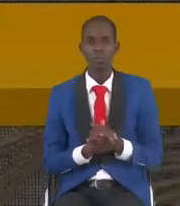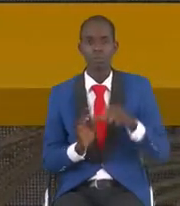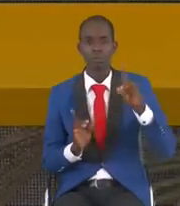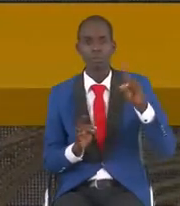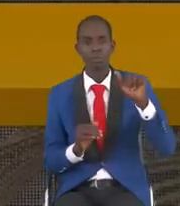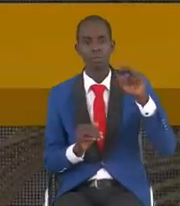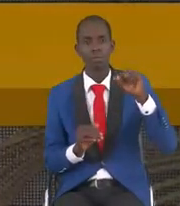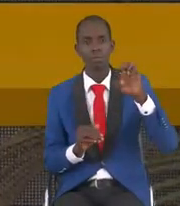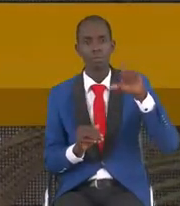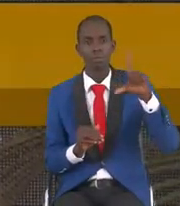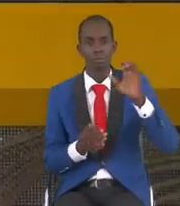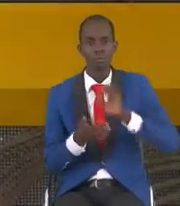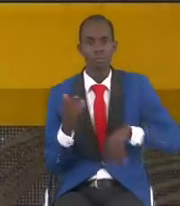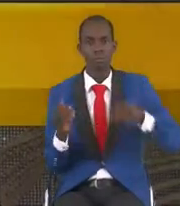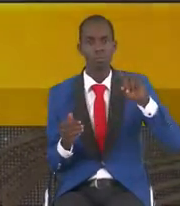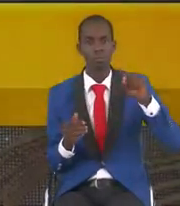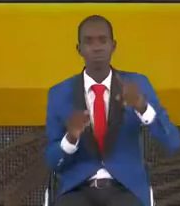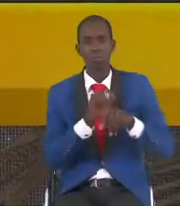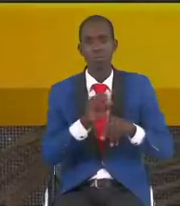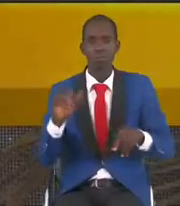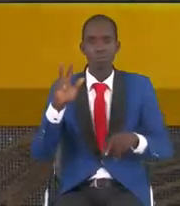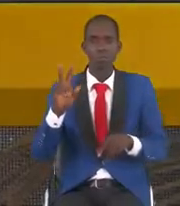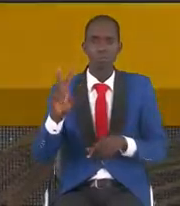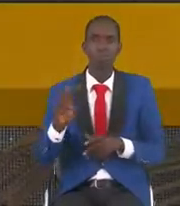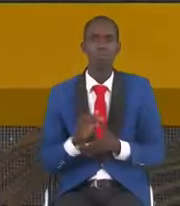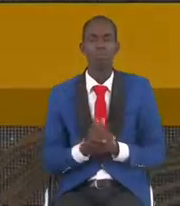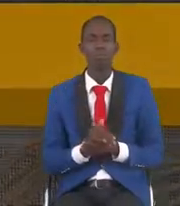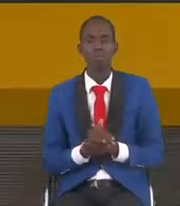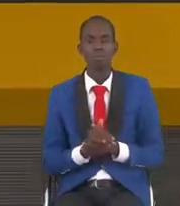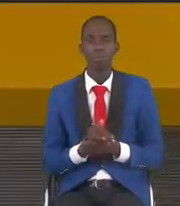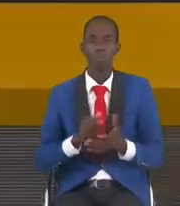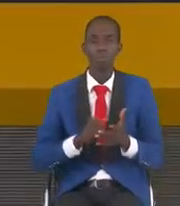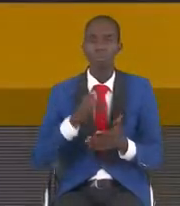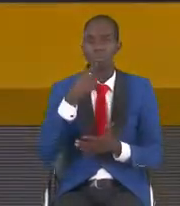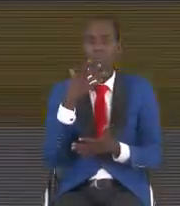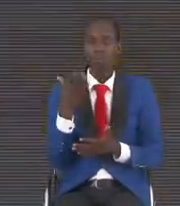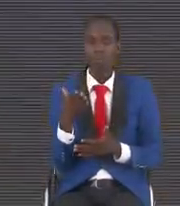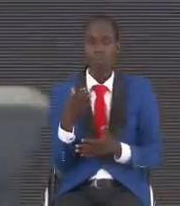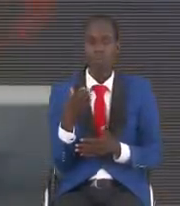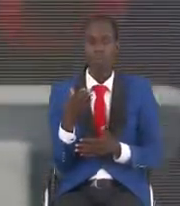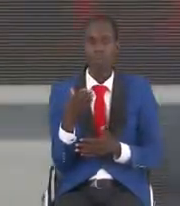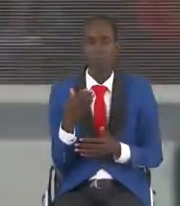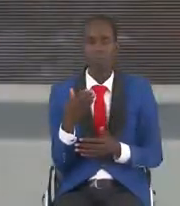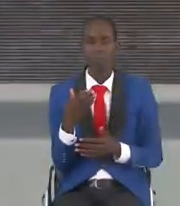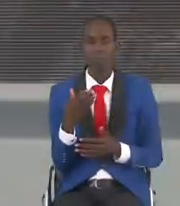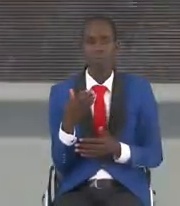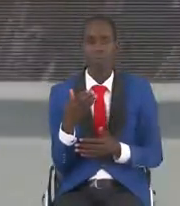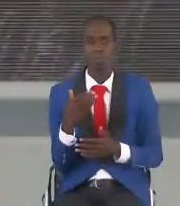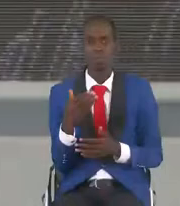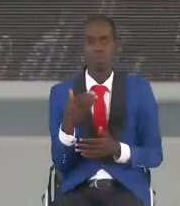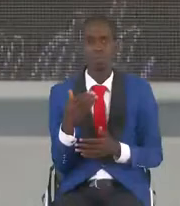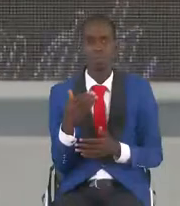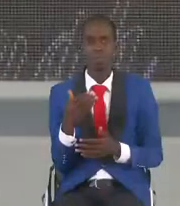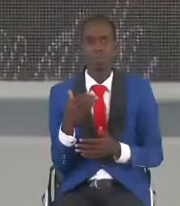11, reading from verse 32. It says in Daniel chapter 11, verse 32,